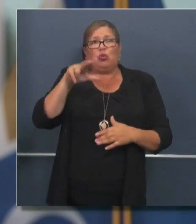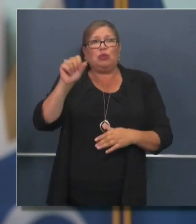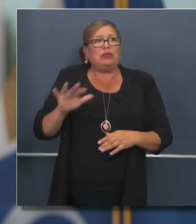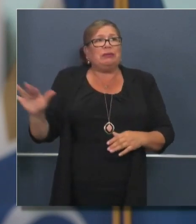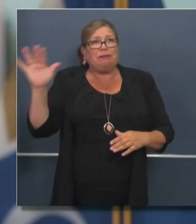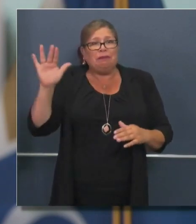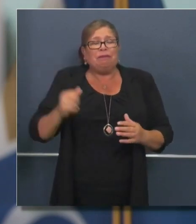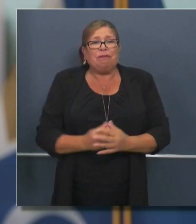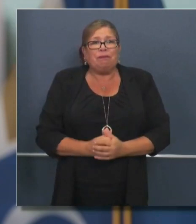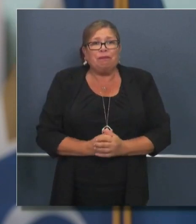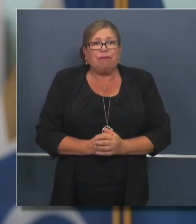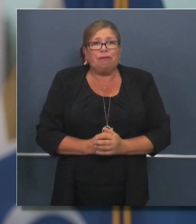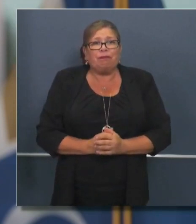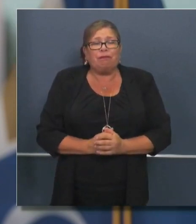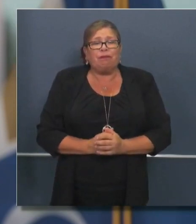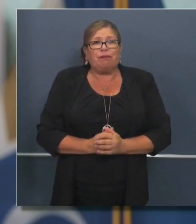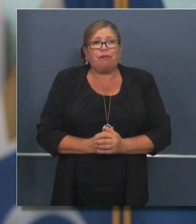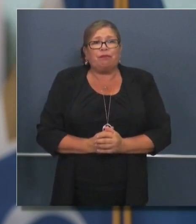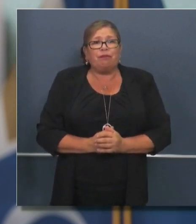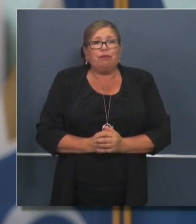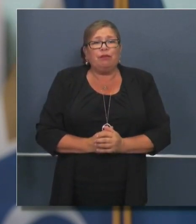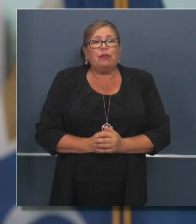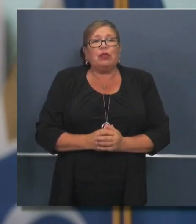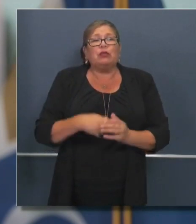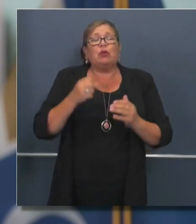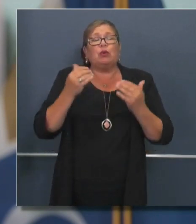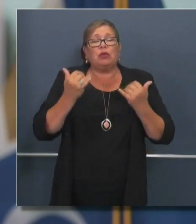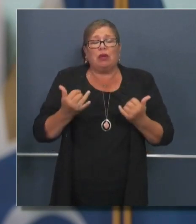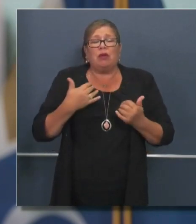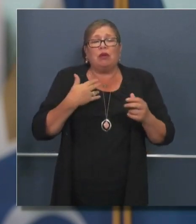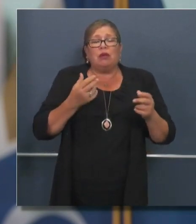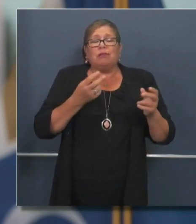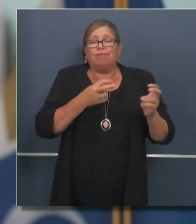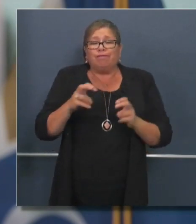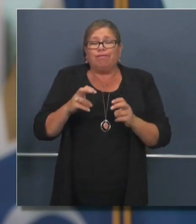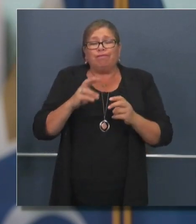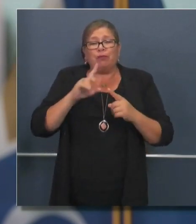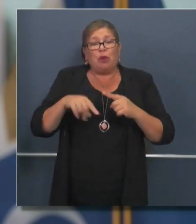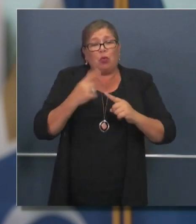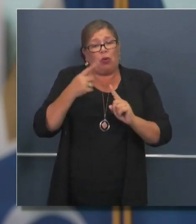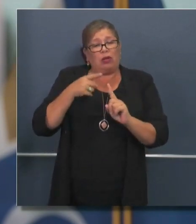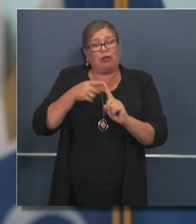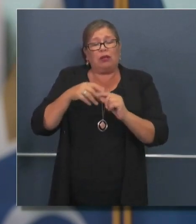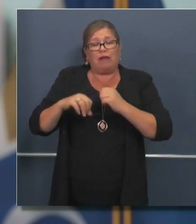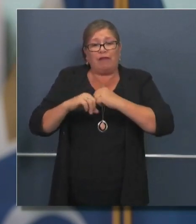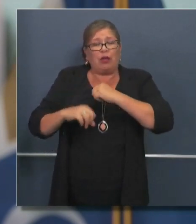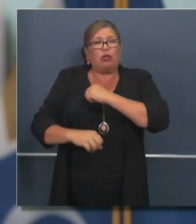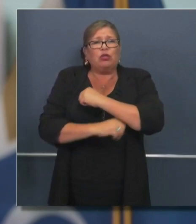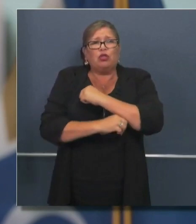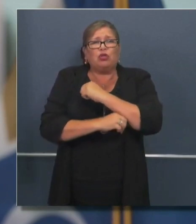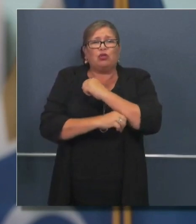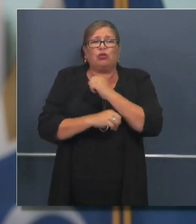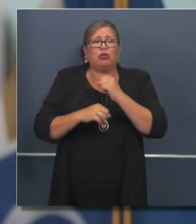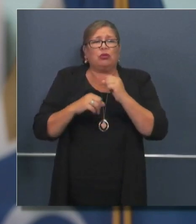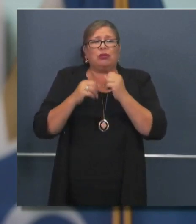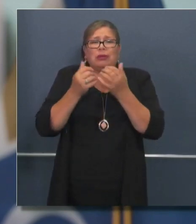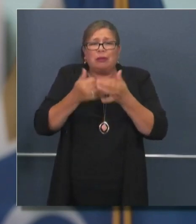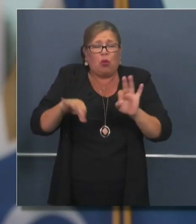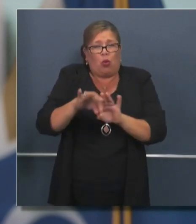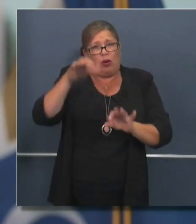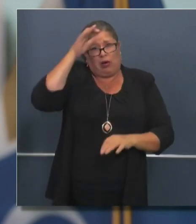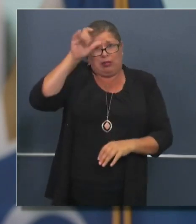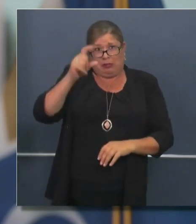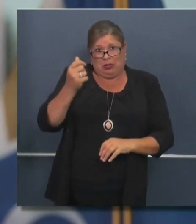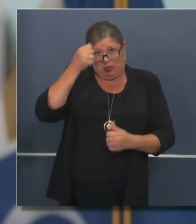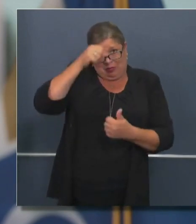fundamentally, and again, forgive me for the transition, let me begin with a foundational principle, which is a core construct, and that is